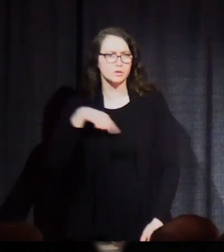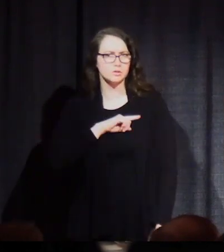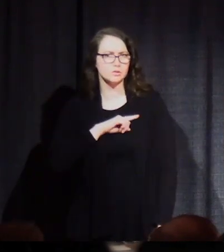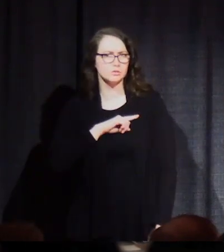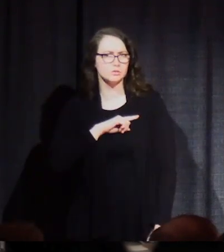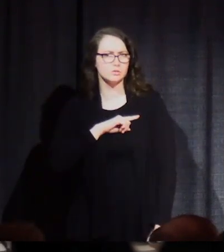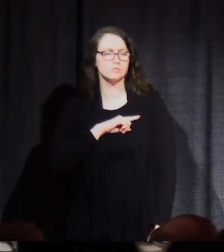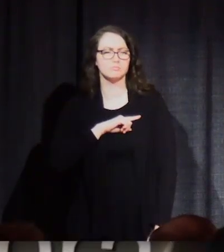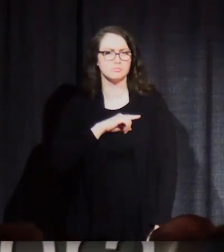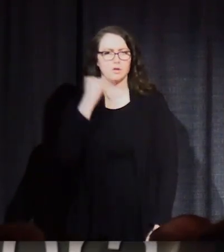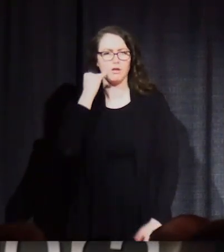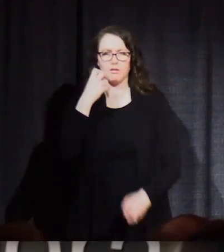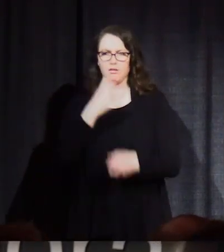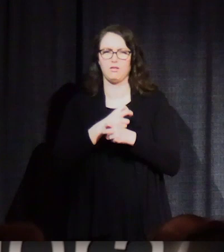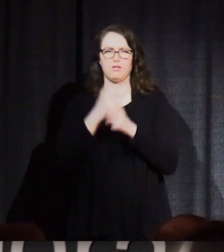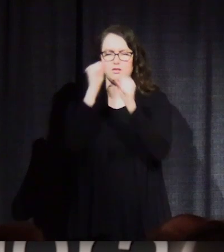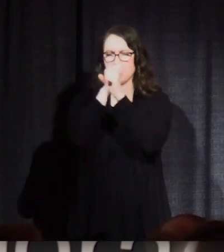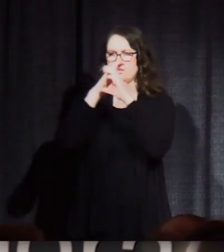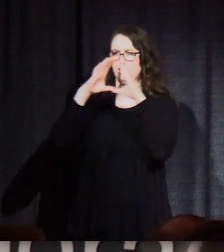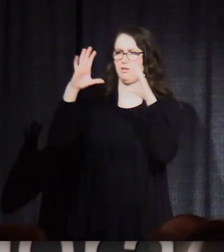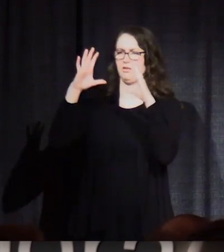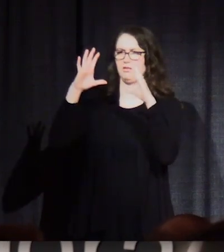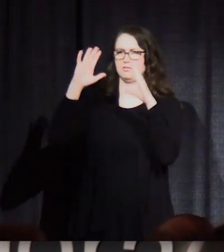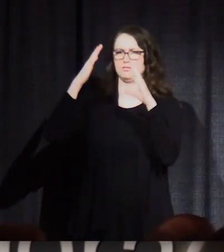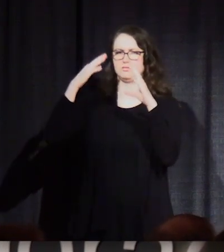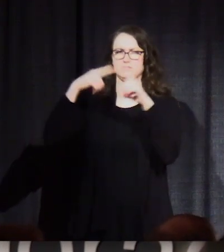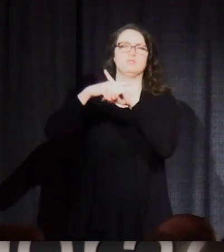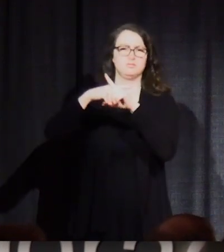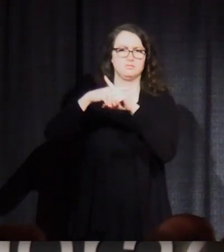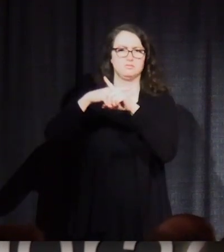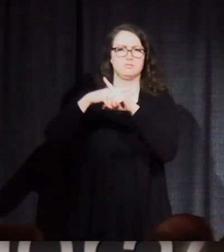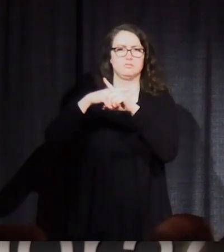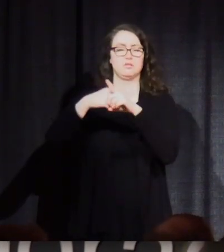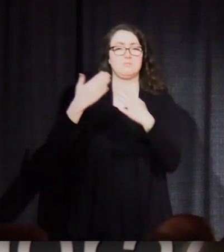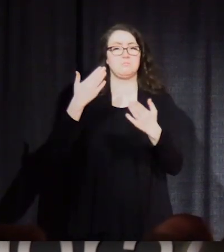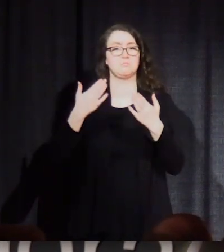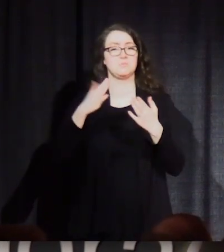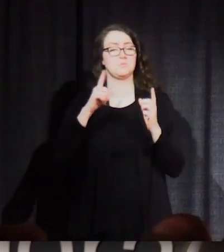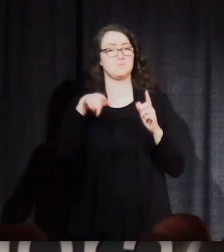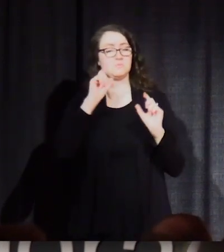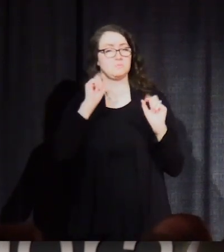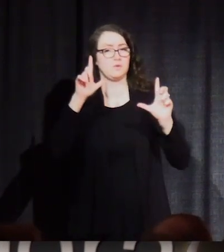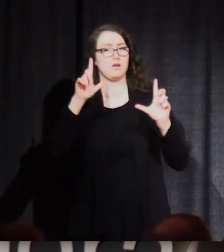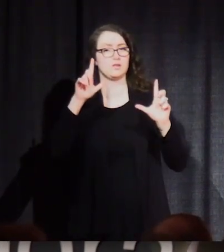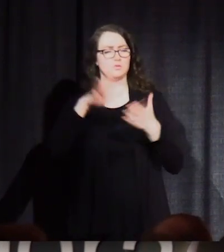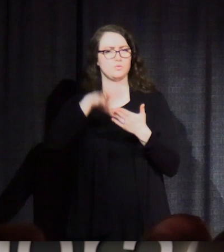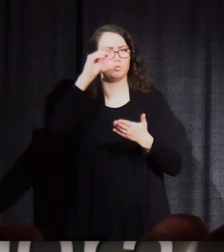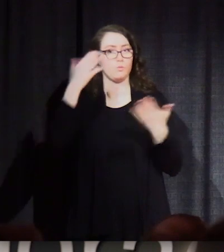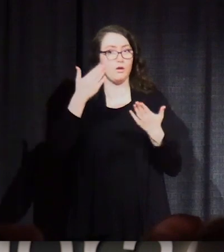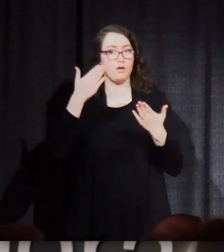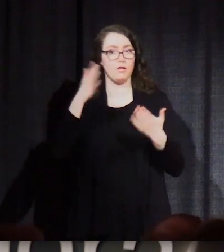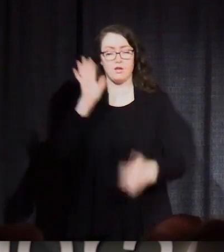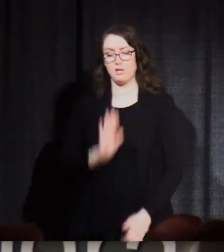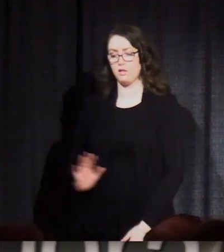If this is hard for you to imagine, then it may surprise you to learn there was once a time when oil from the North Slope was